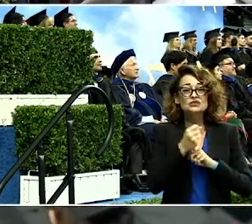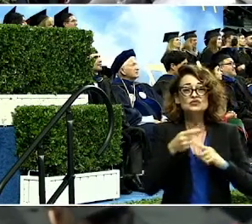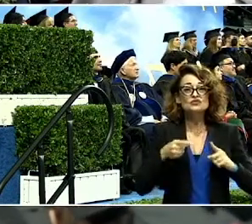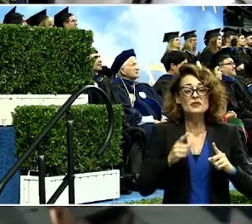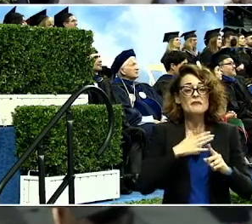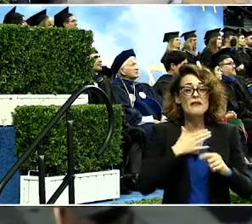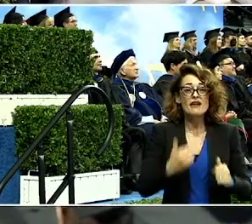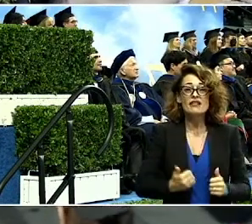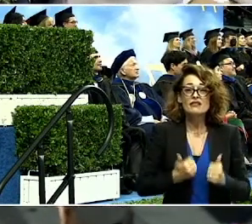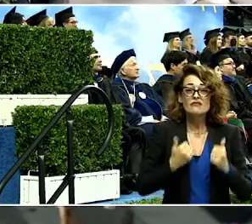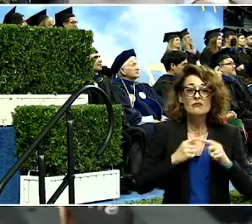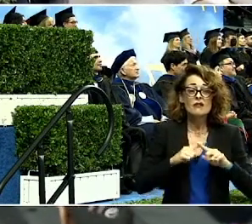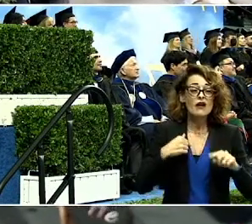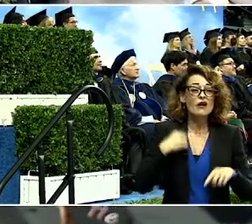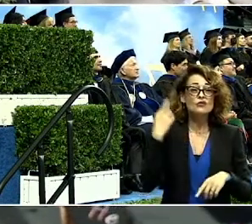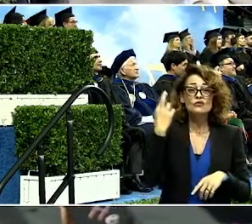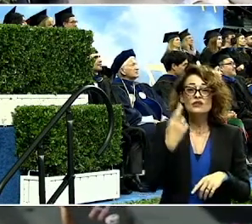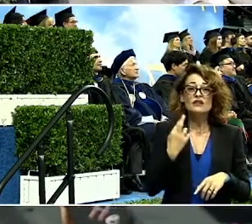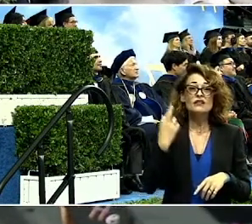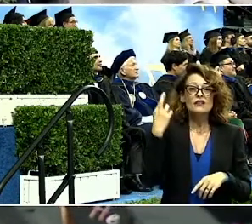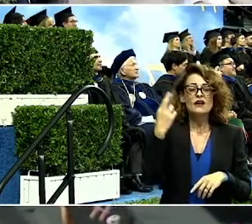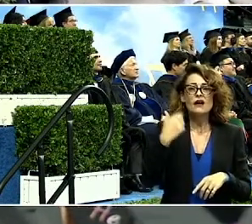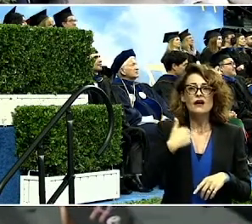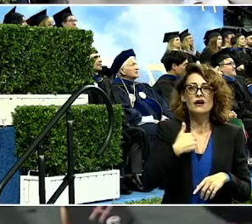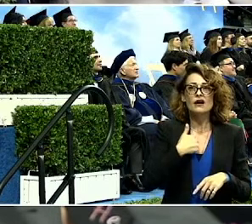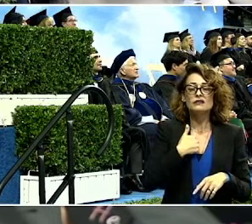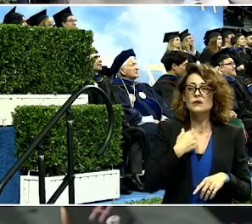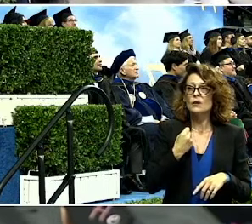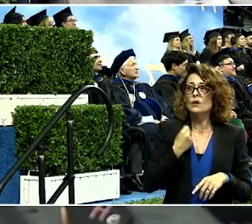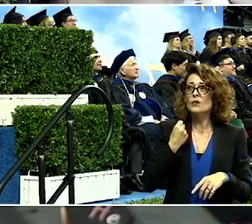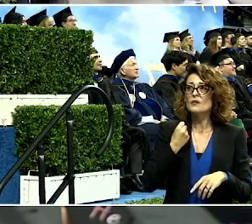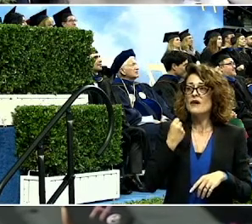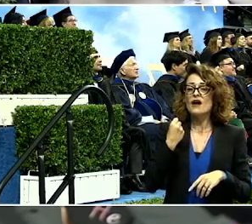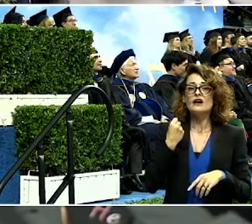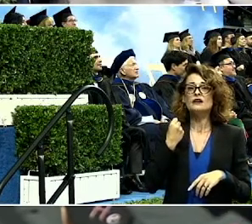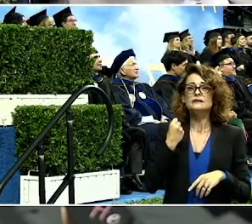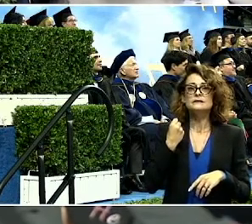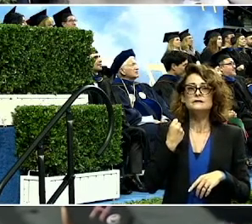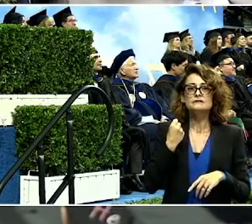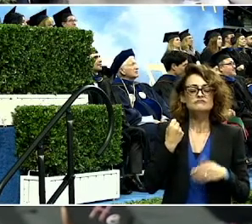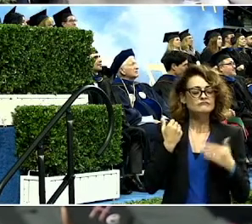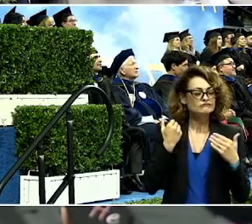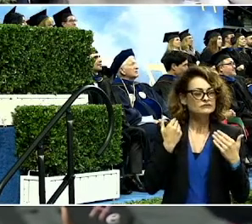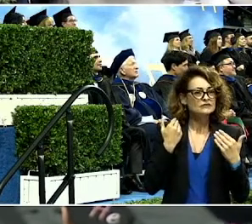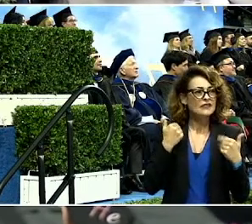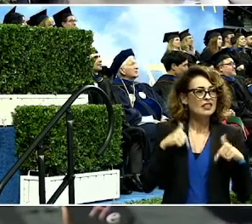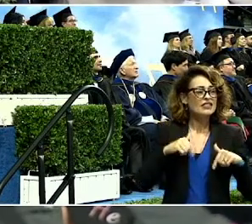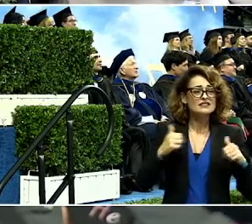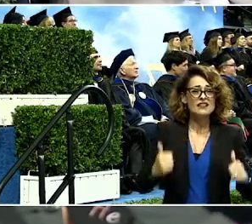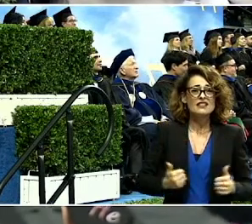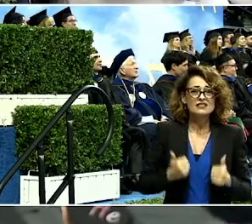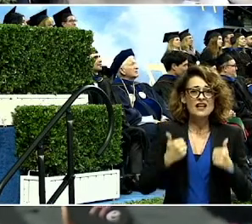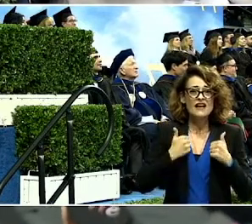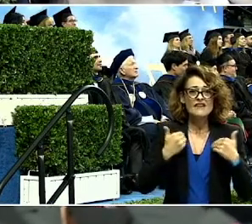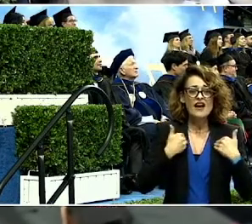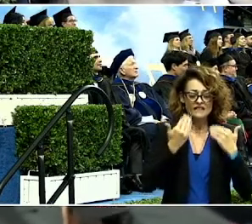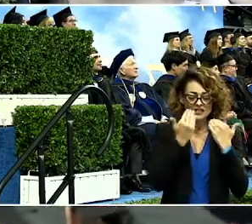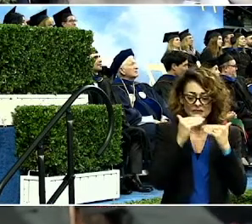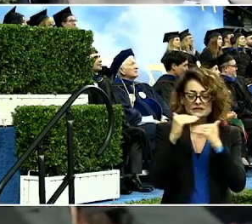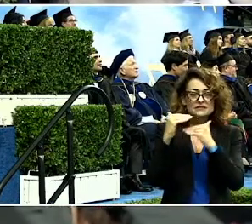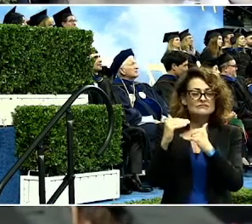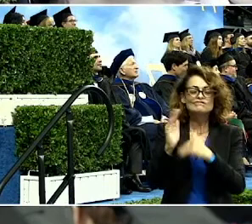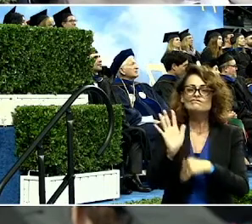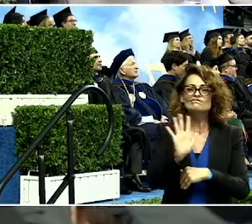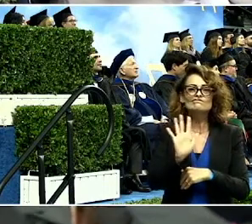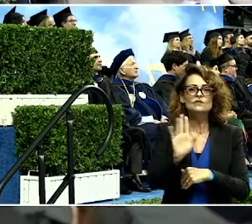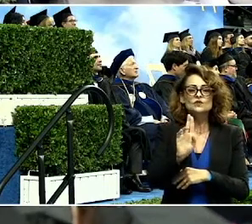I realized that I should never hold back on my ambitions due to my physical limitations. UCLA made